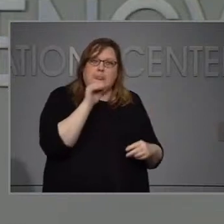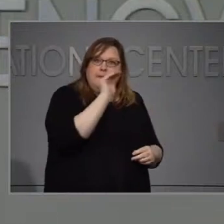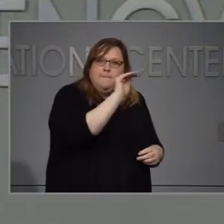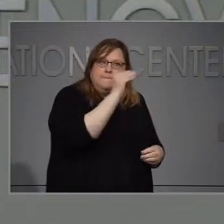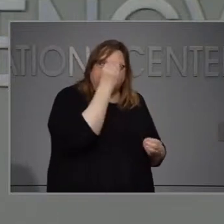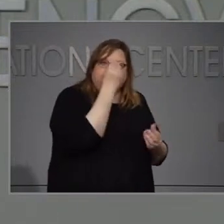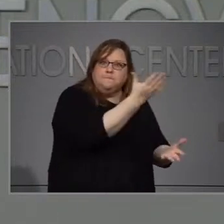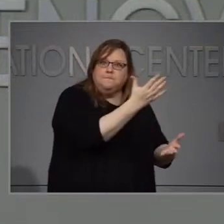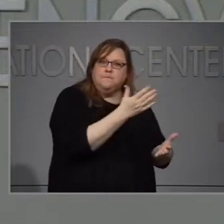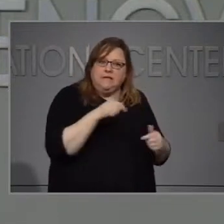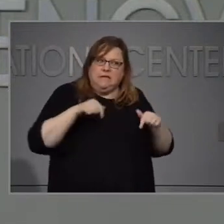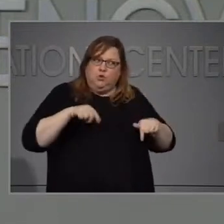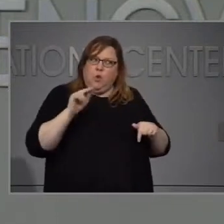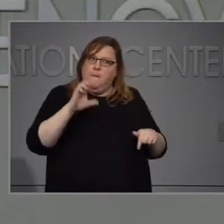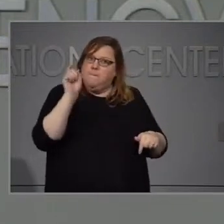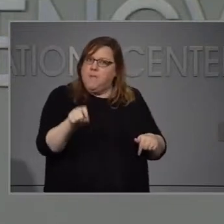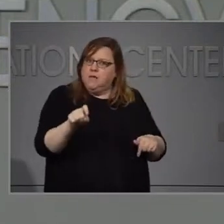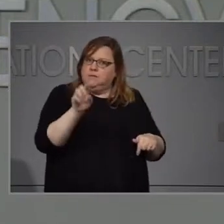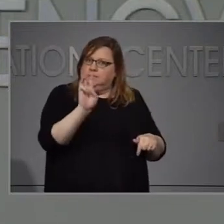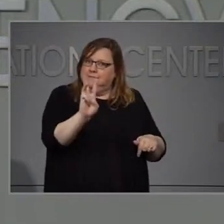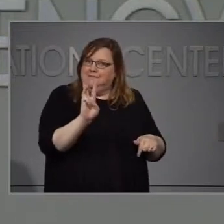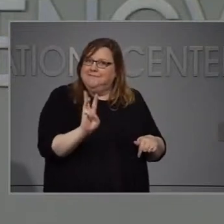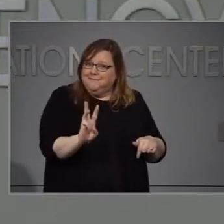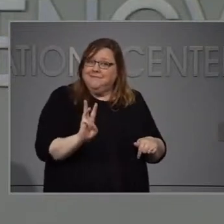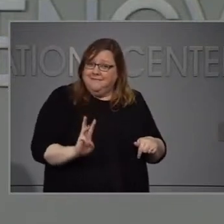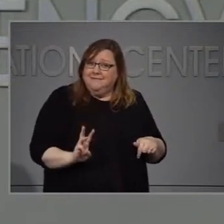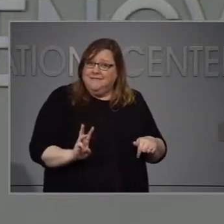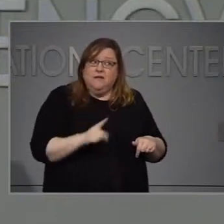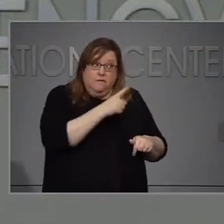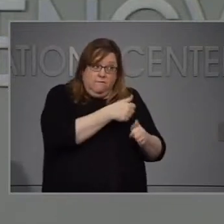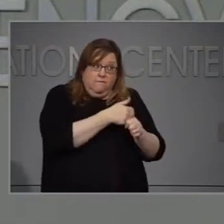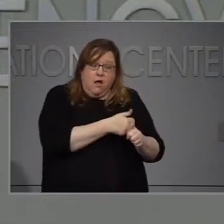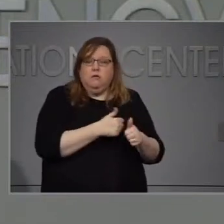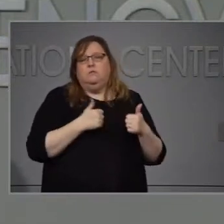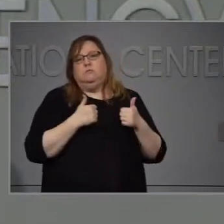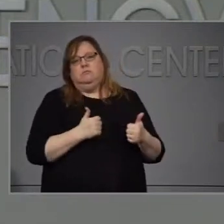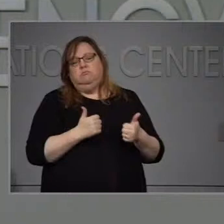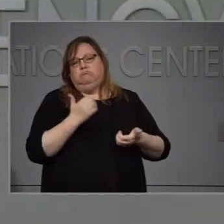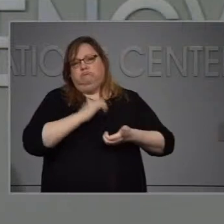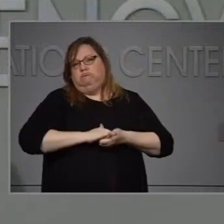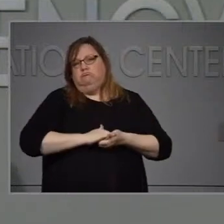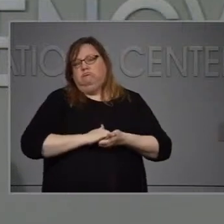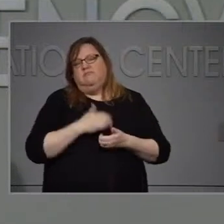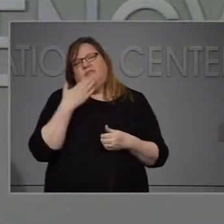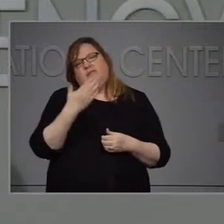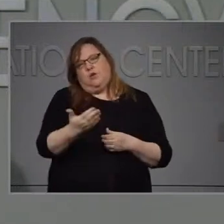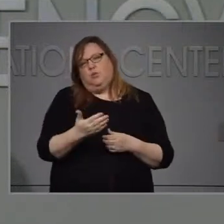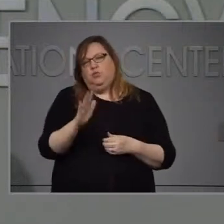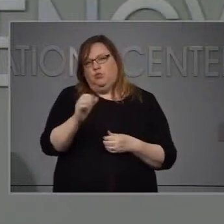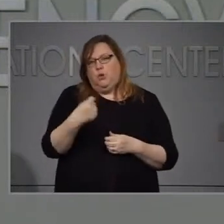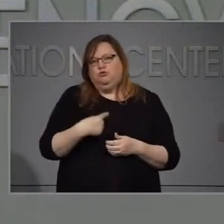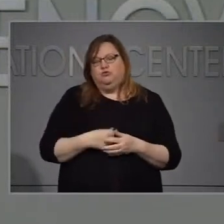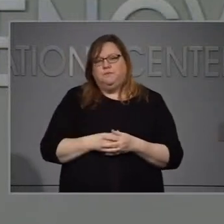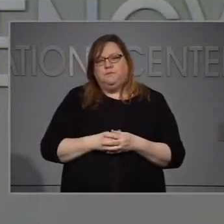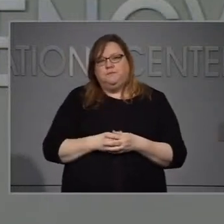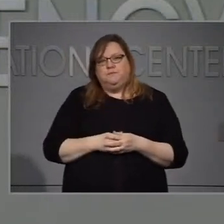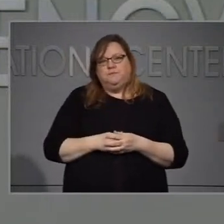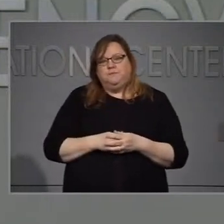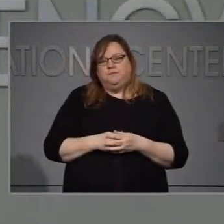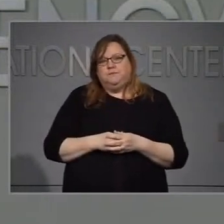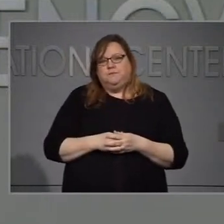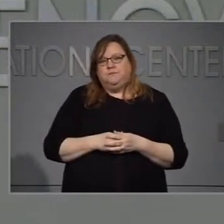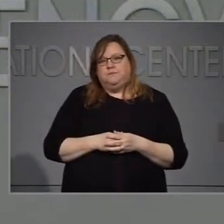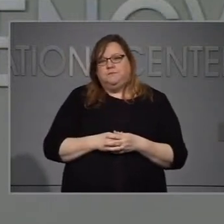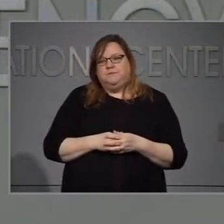the restrictions and the requirements that we have in place and make sure that they're following those as well. Thank you for that question.